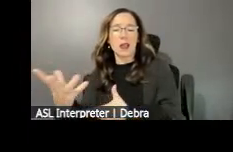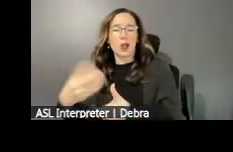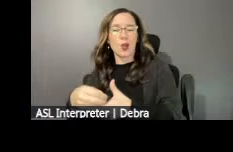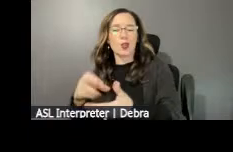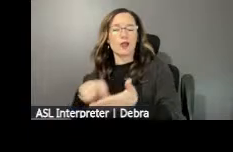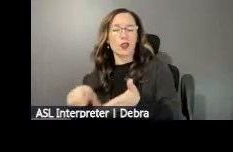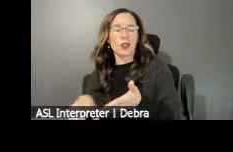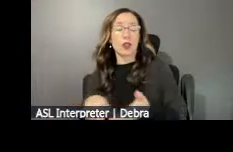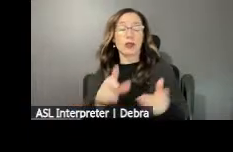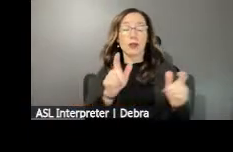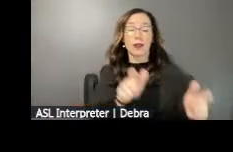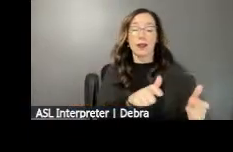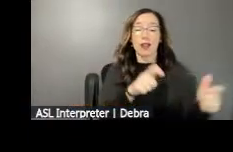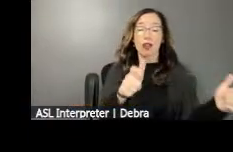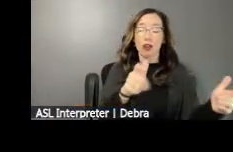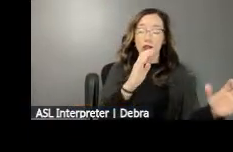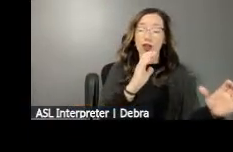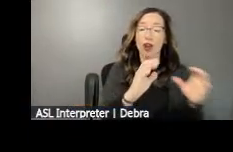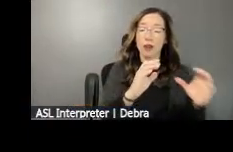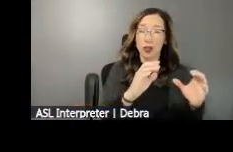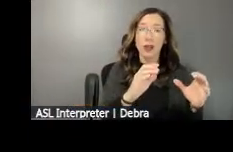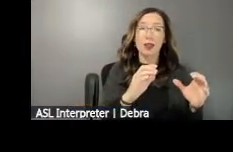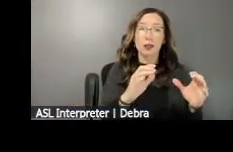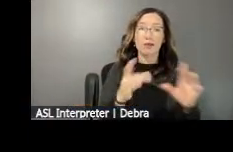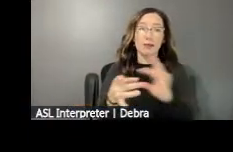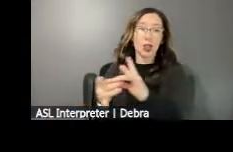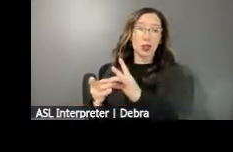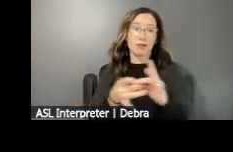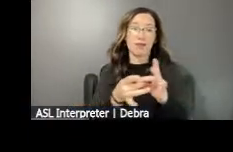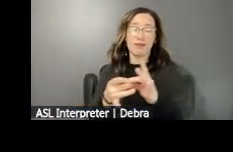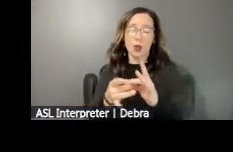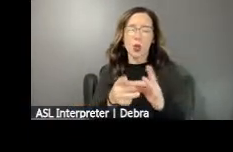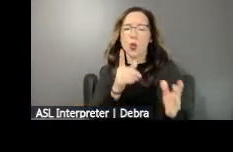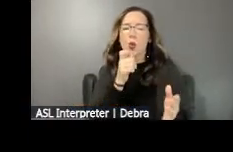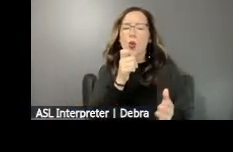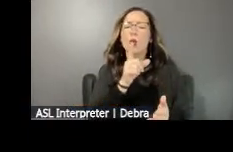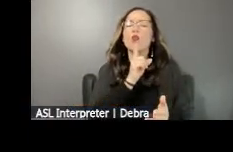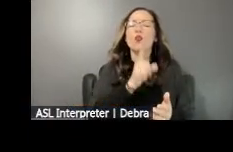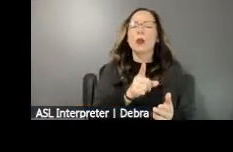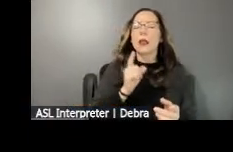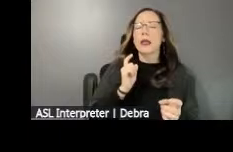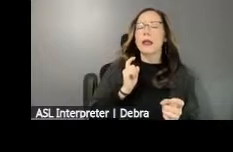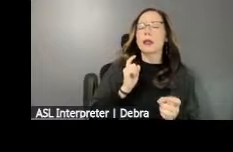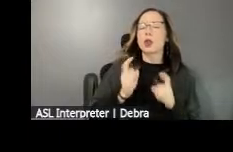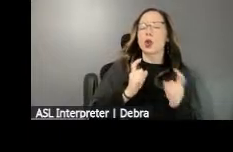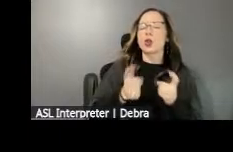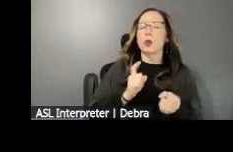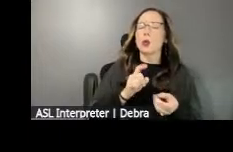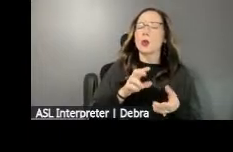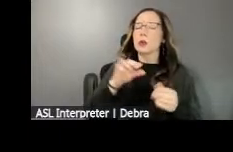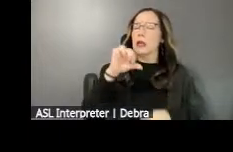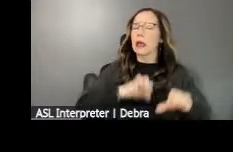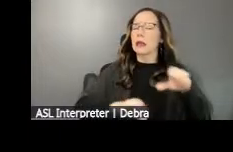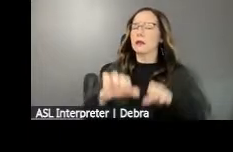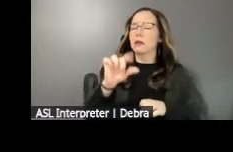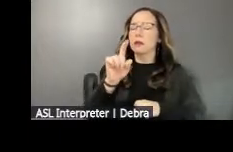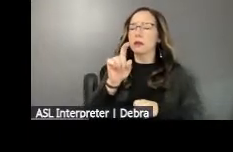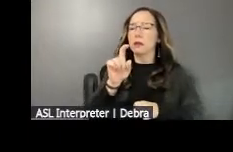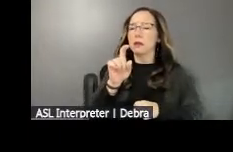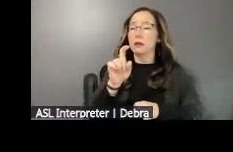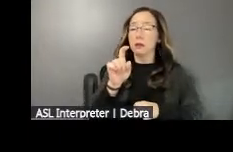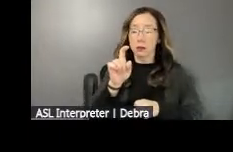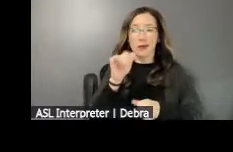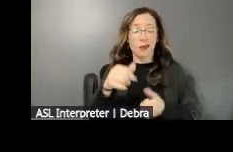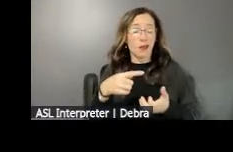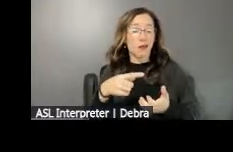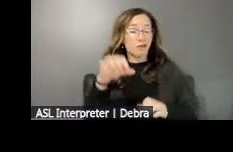and a much larger conversation that's happening right now about who really gets to contribute to science. The discussion that